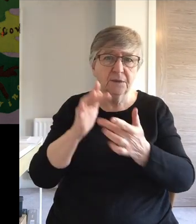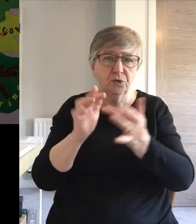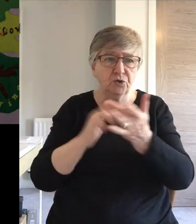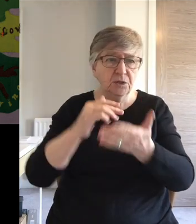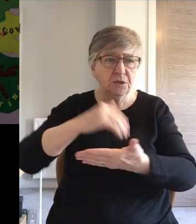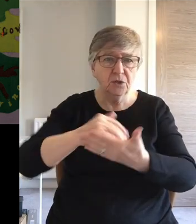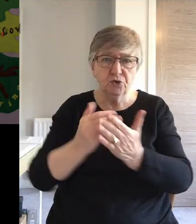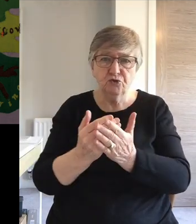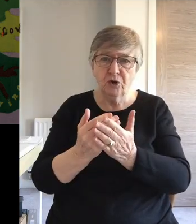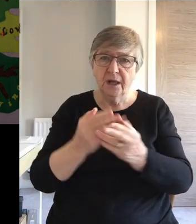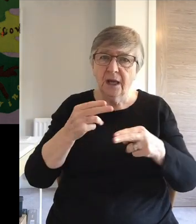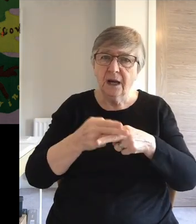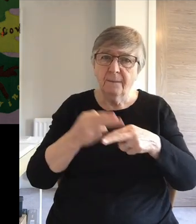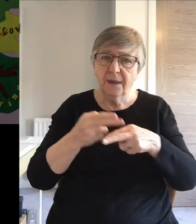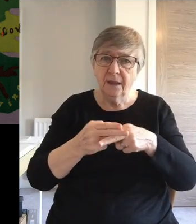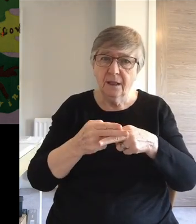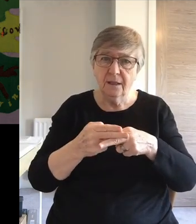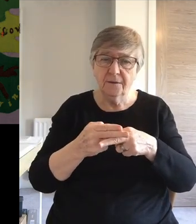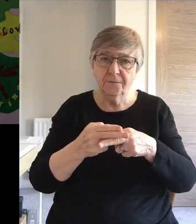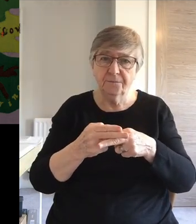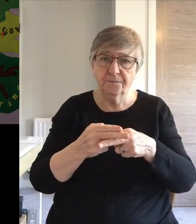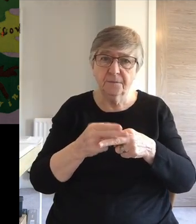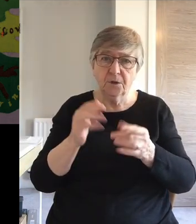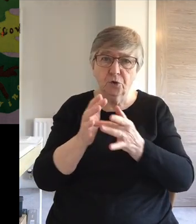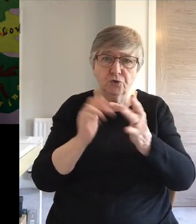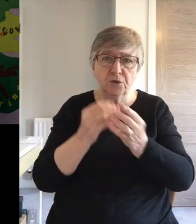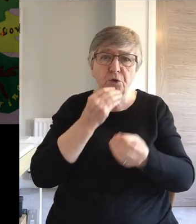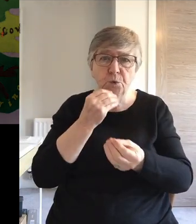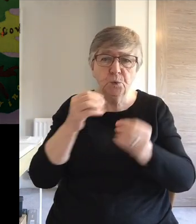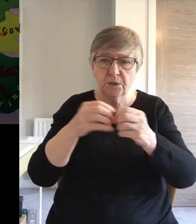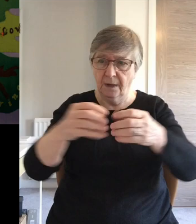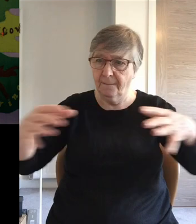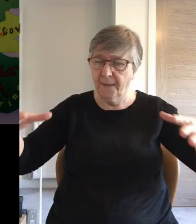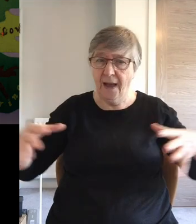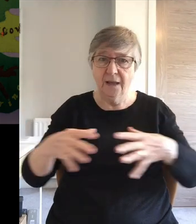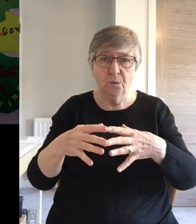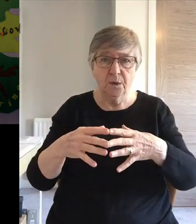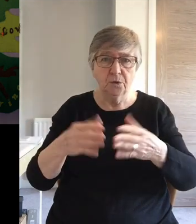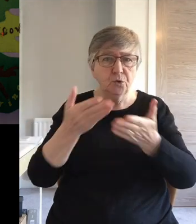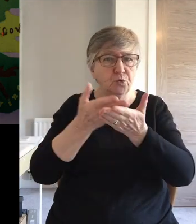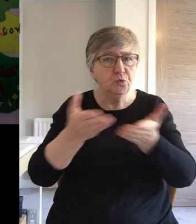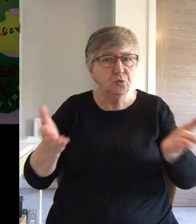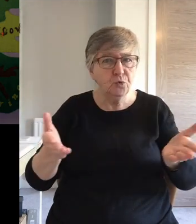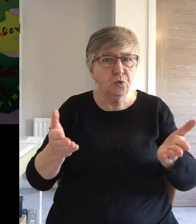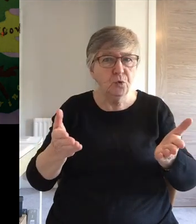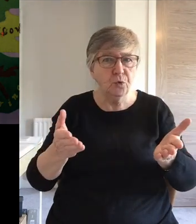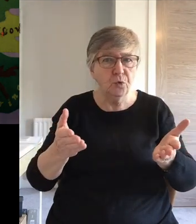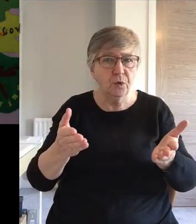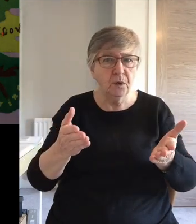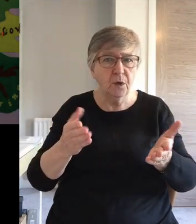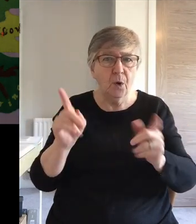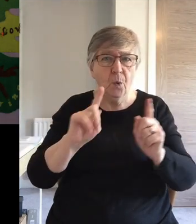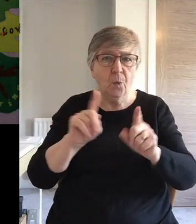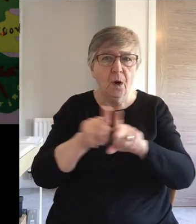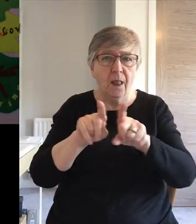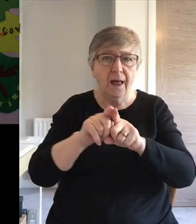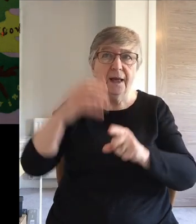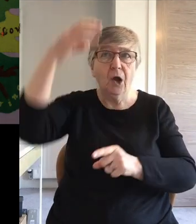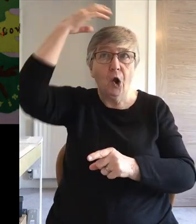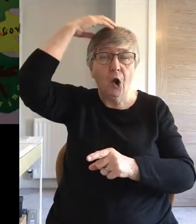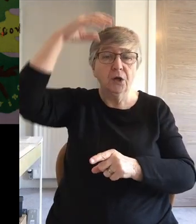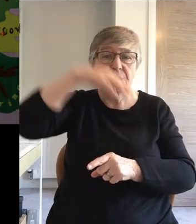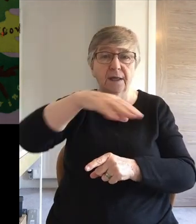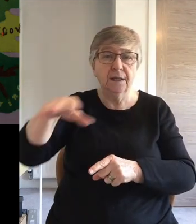Jesus sharing food, Jesus having a meal with someone, or Jesus using banquets or whatever as illustrations of the kingdom of